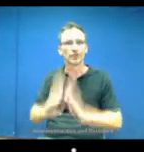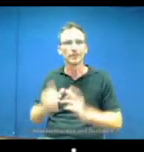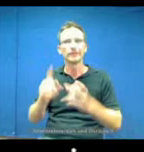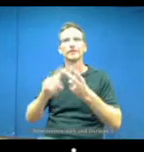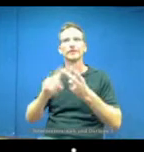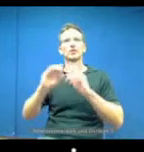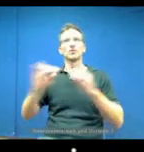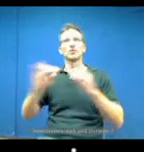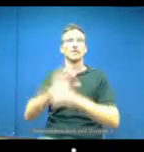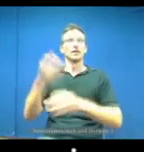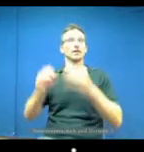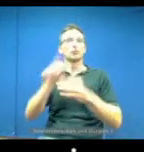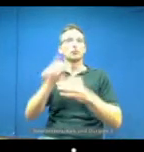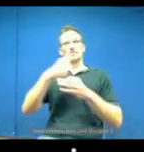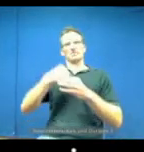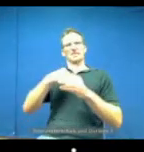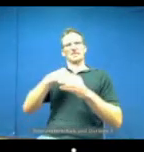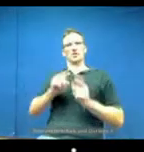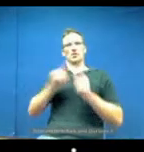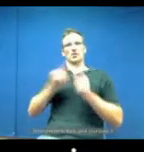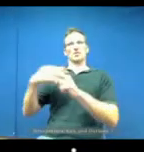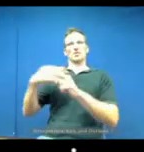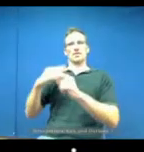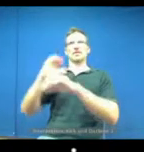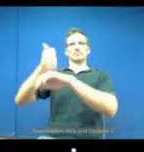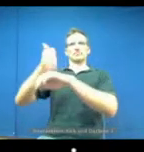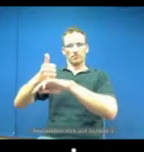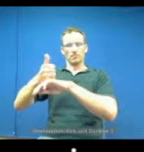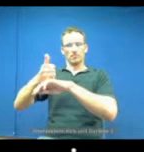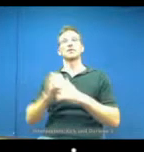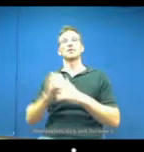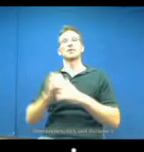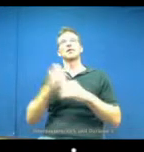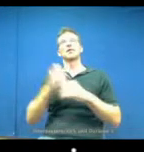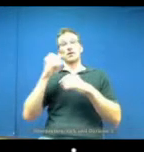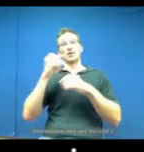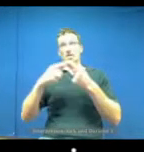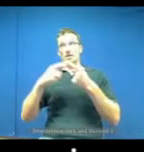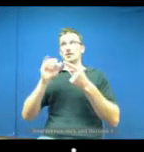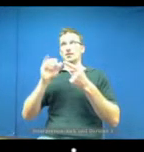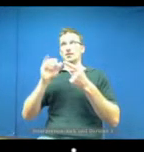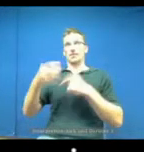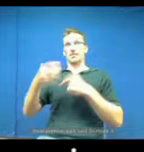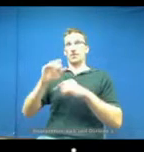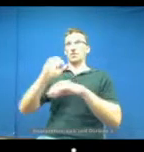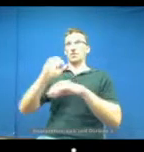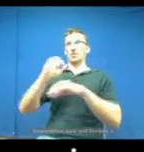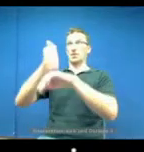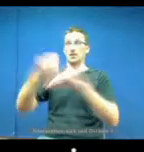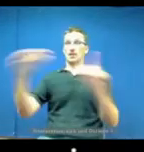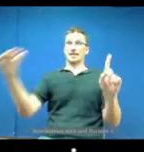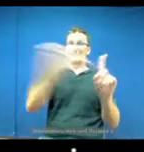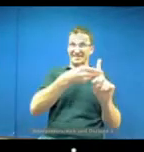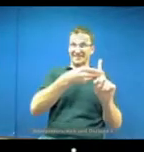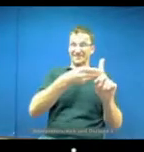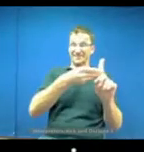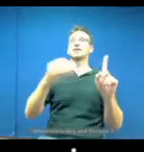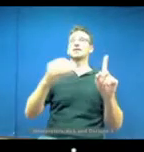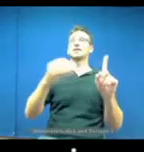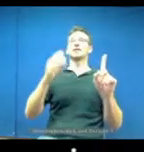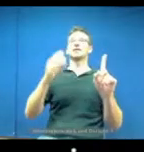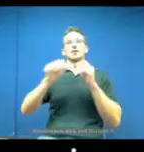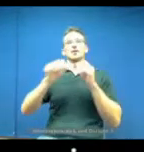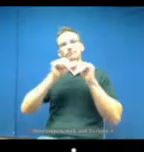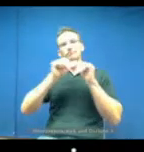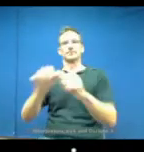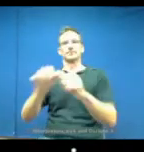That order in Maryland lasts up to 7 days after service, although it can be extended. But the burden is still